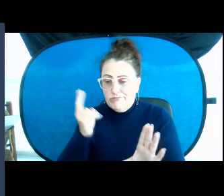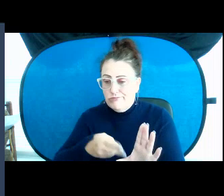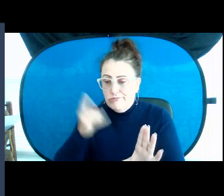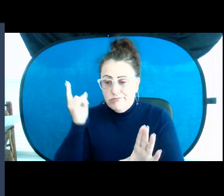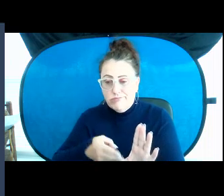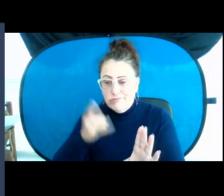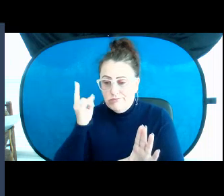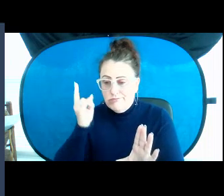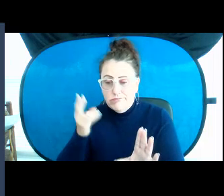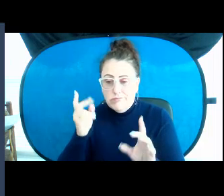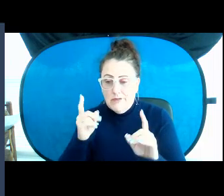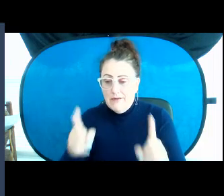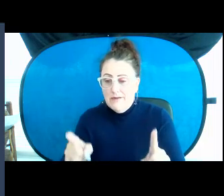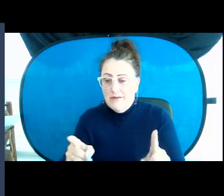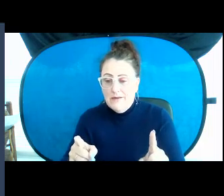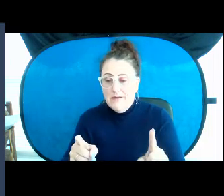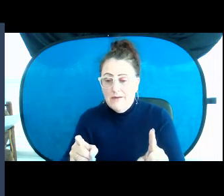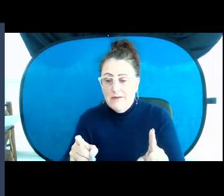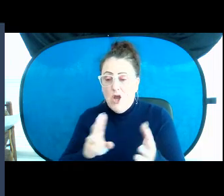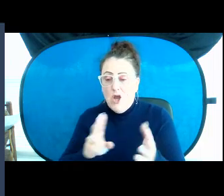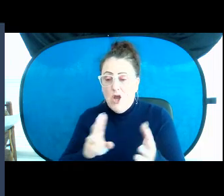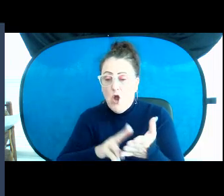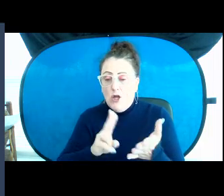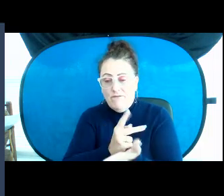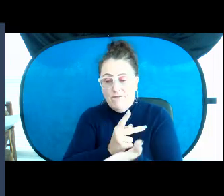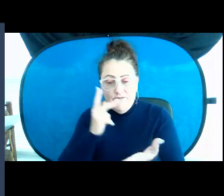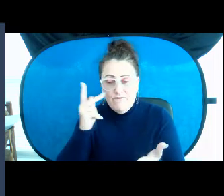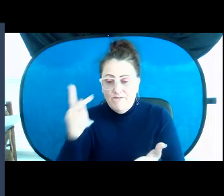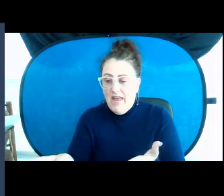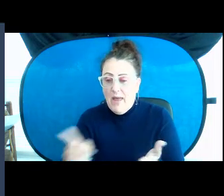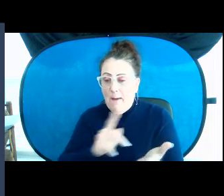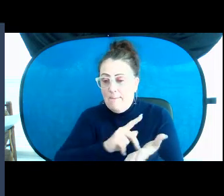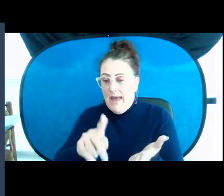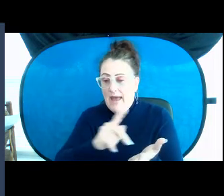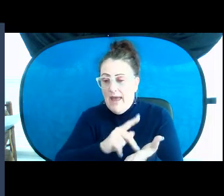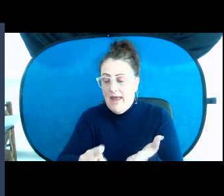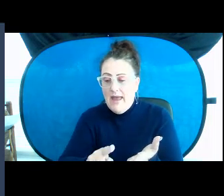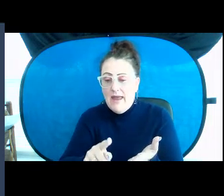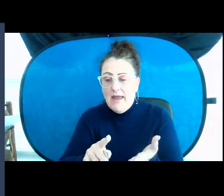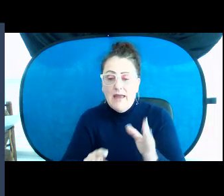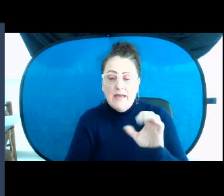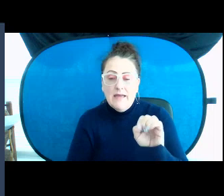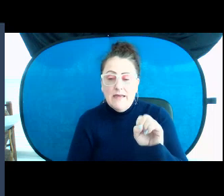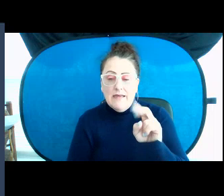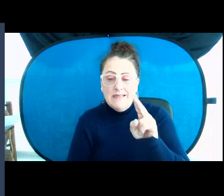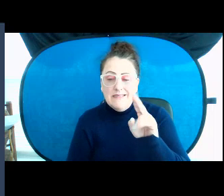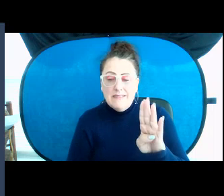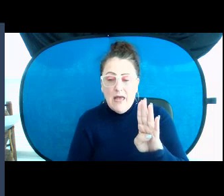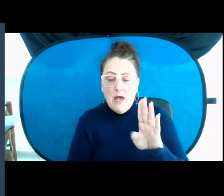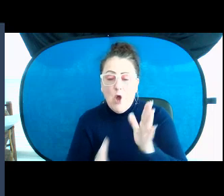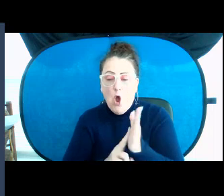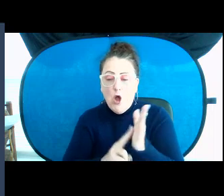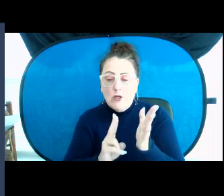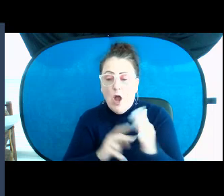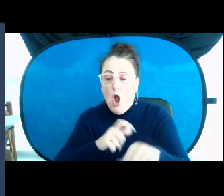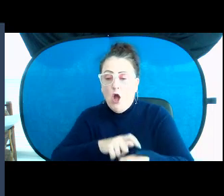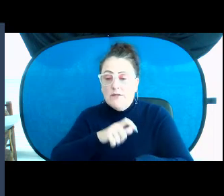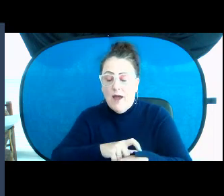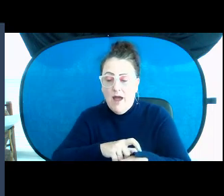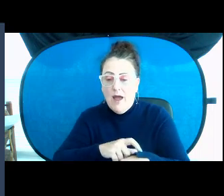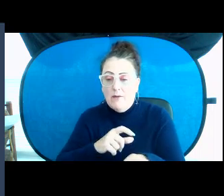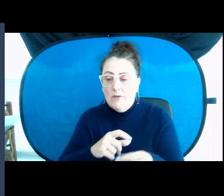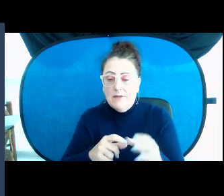the prime contractor failed to pay project subcontractors on time, further delaying the project. Ultimately, the San Bernardino